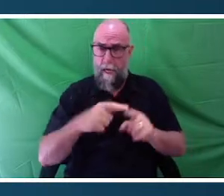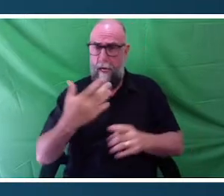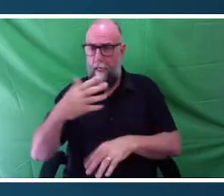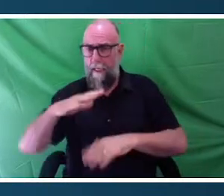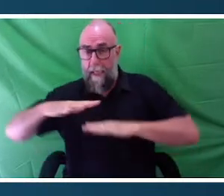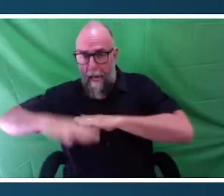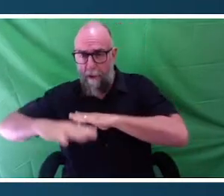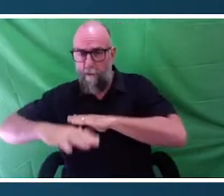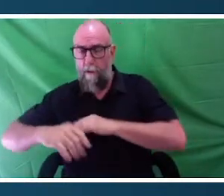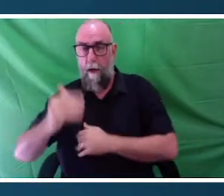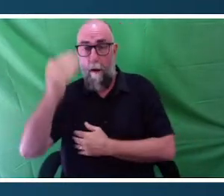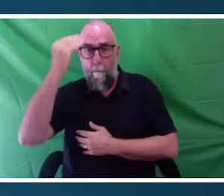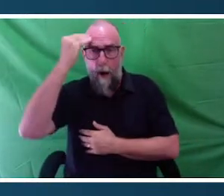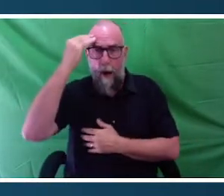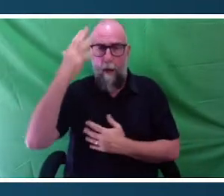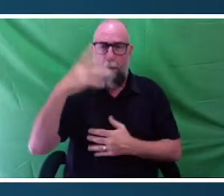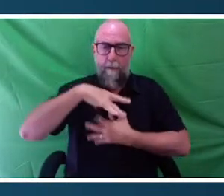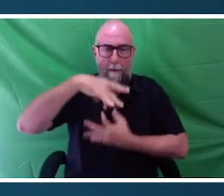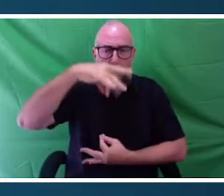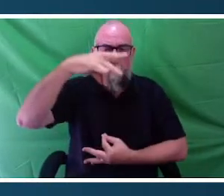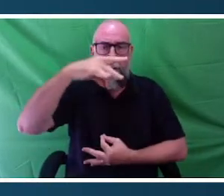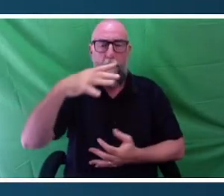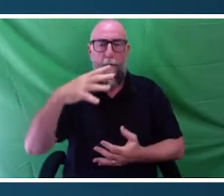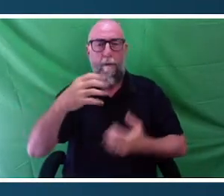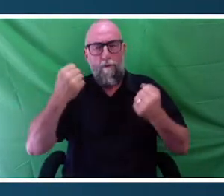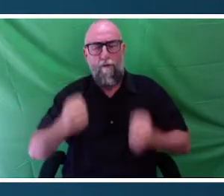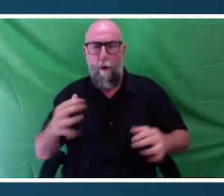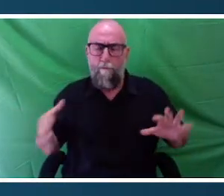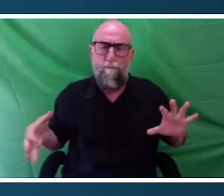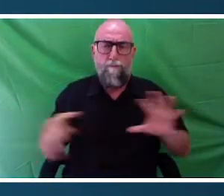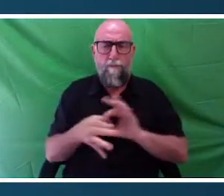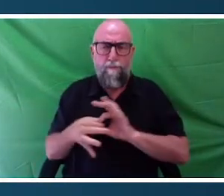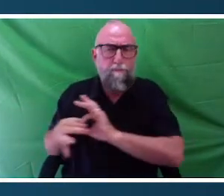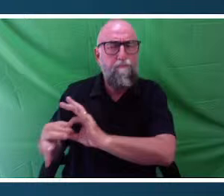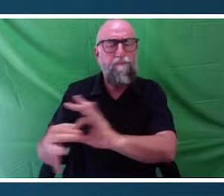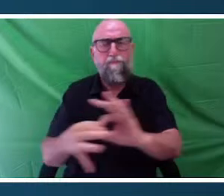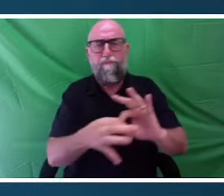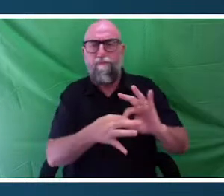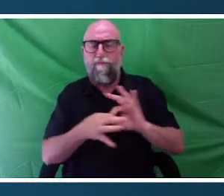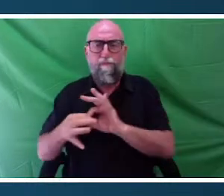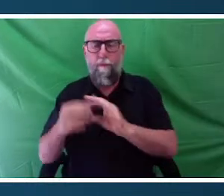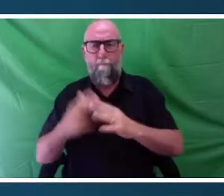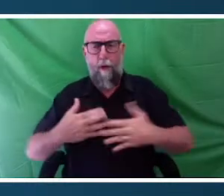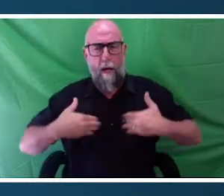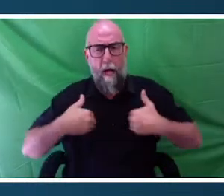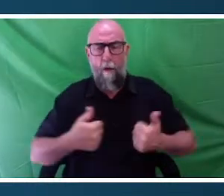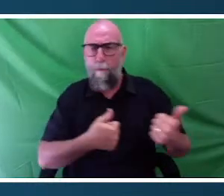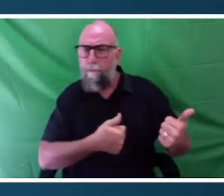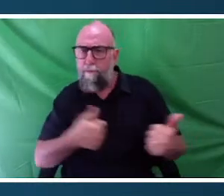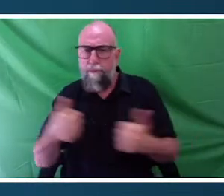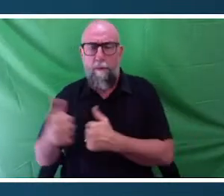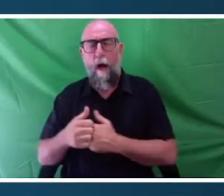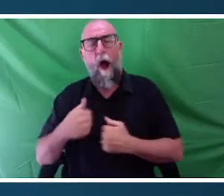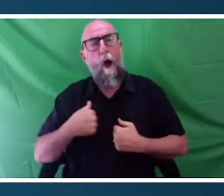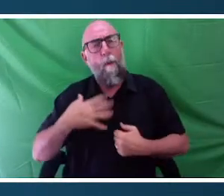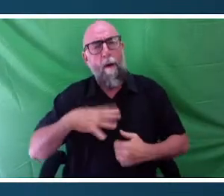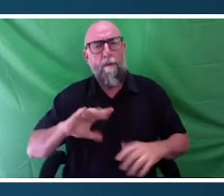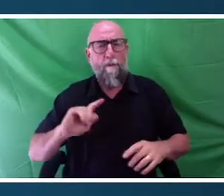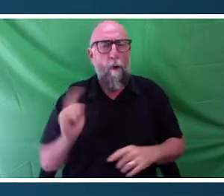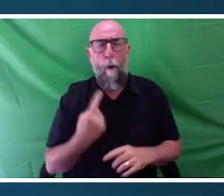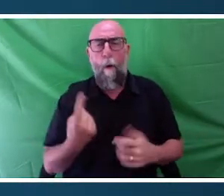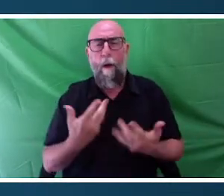fit together in a full sense of social and emotional well-being. May we all be open to looking, to